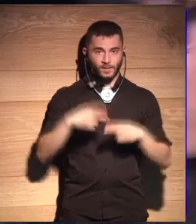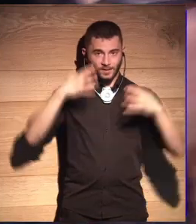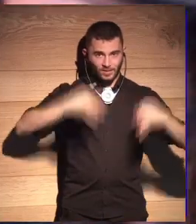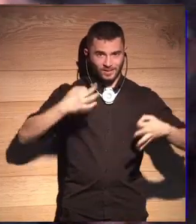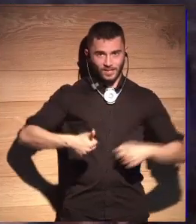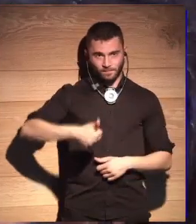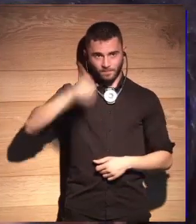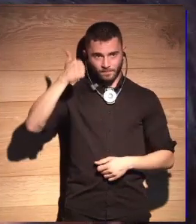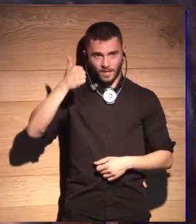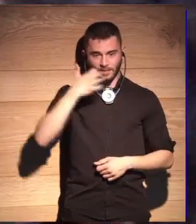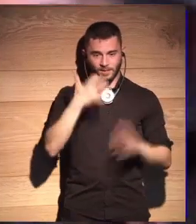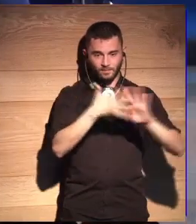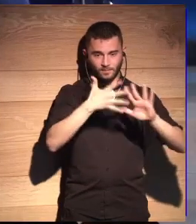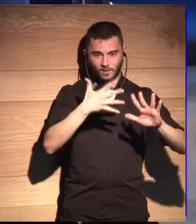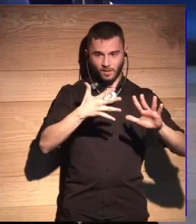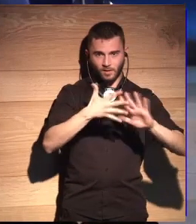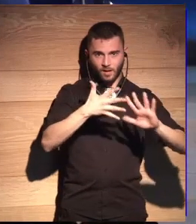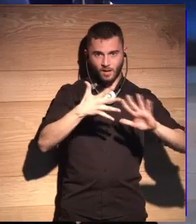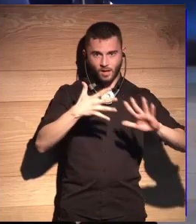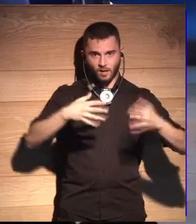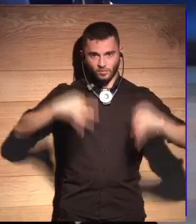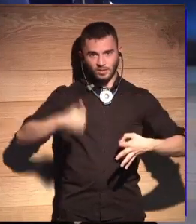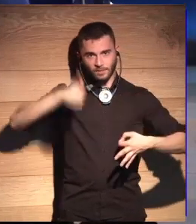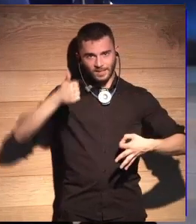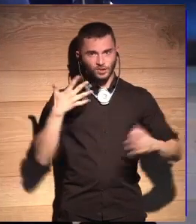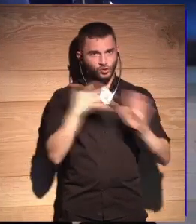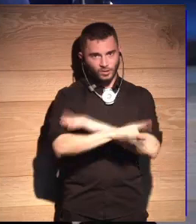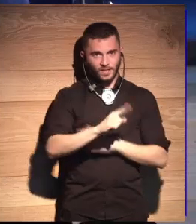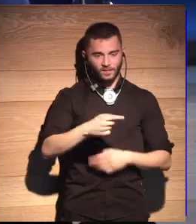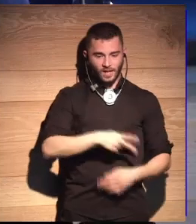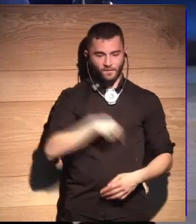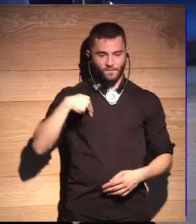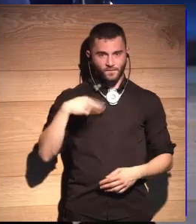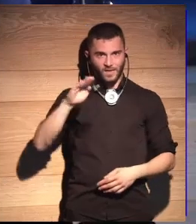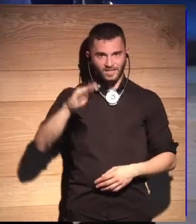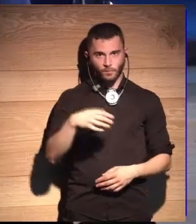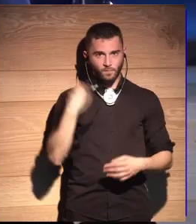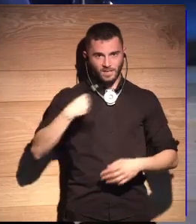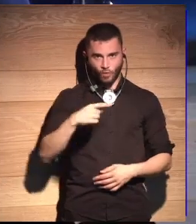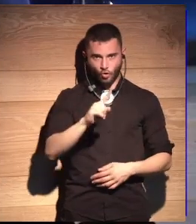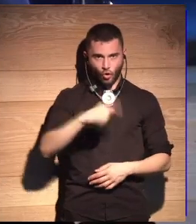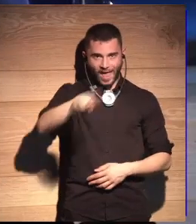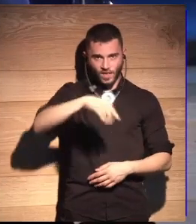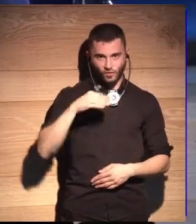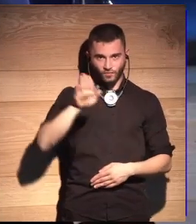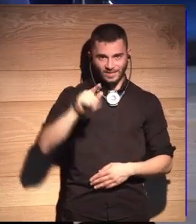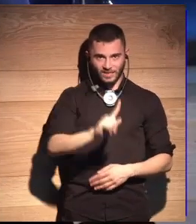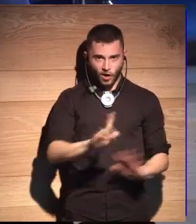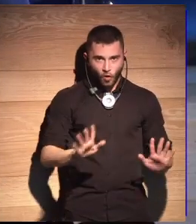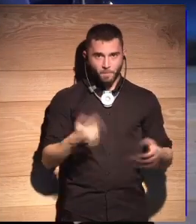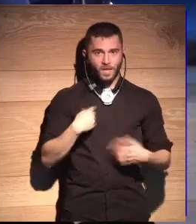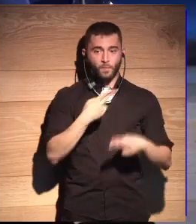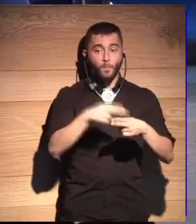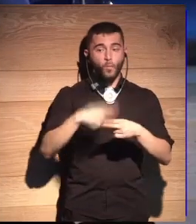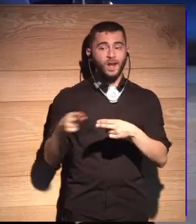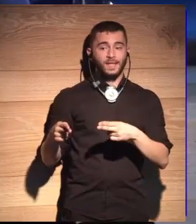speed. Now, I'm not saying that that's the same as fascism or makes them fascist. What I mean is that a politics